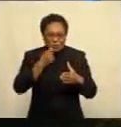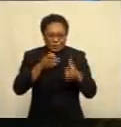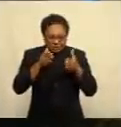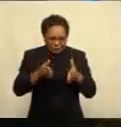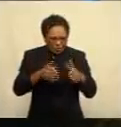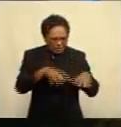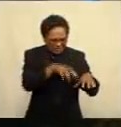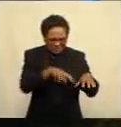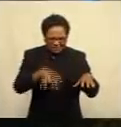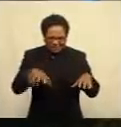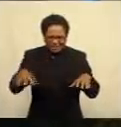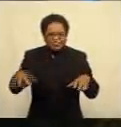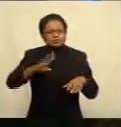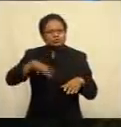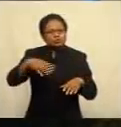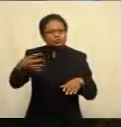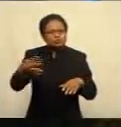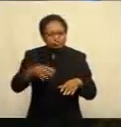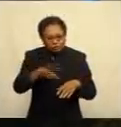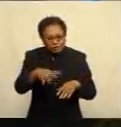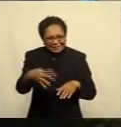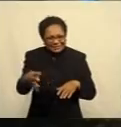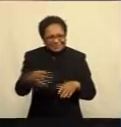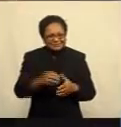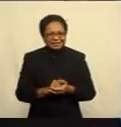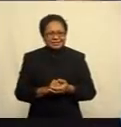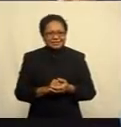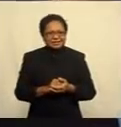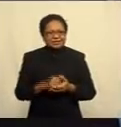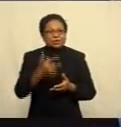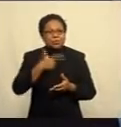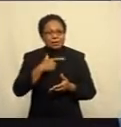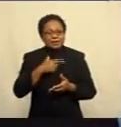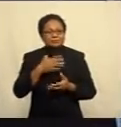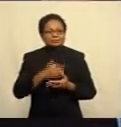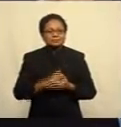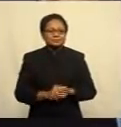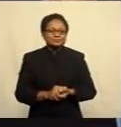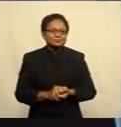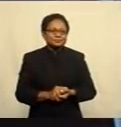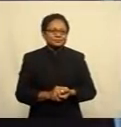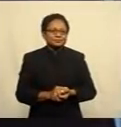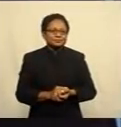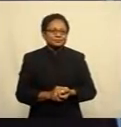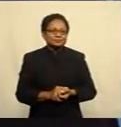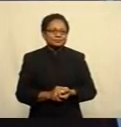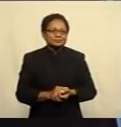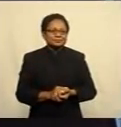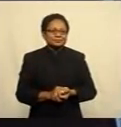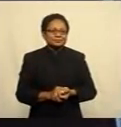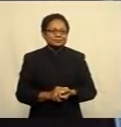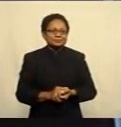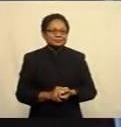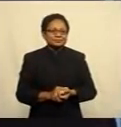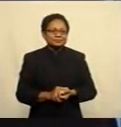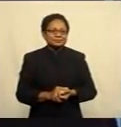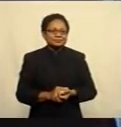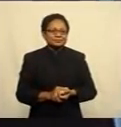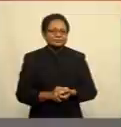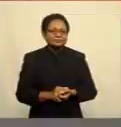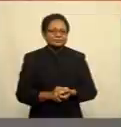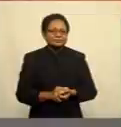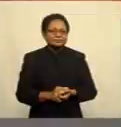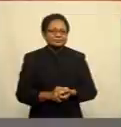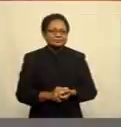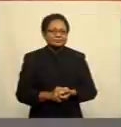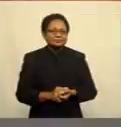continue contact tracing to contain the spread of the virus. We want you to keep still so we can do our contact tracing and the interventions in the community.